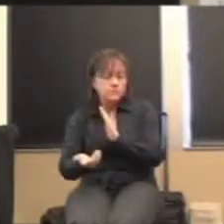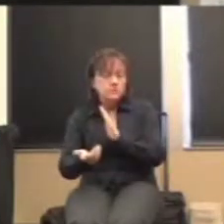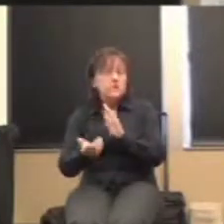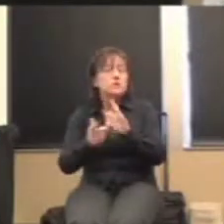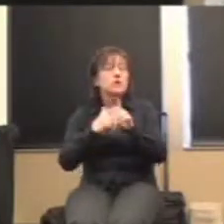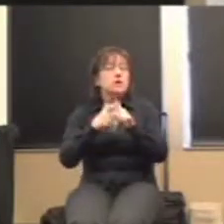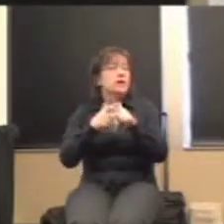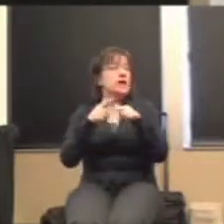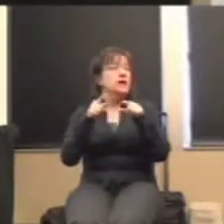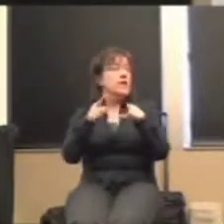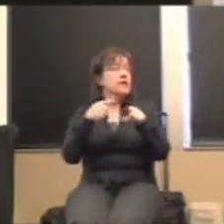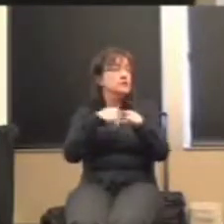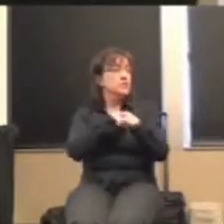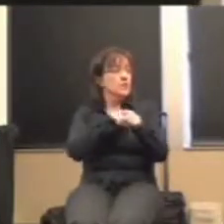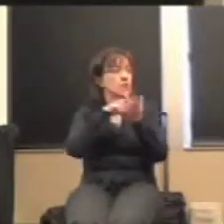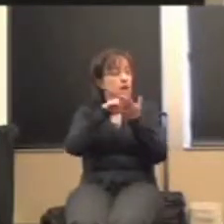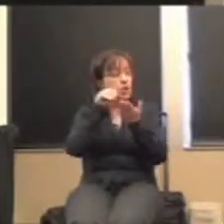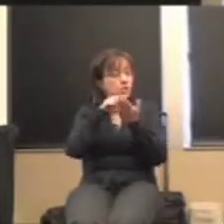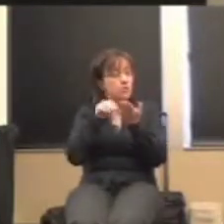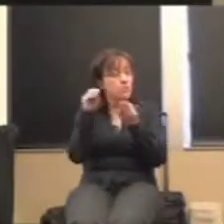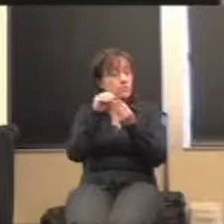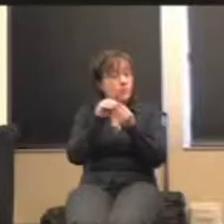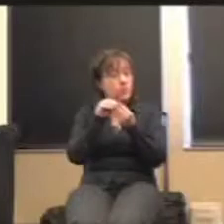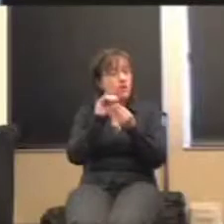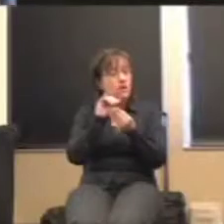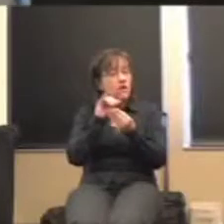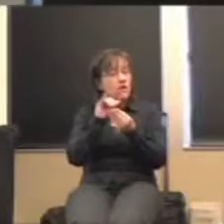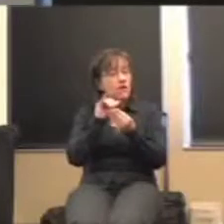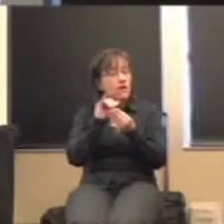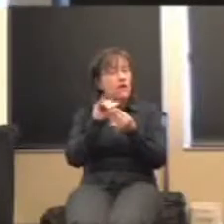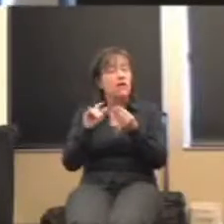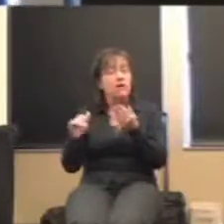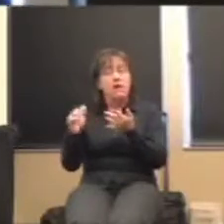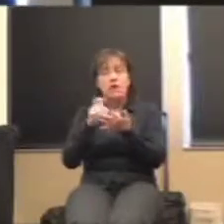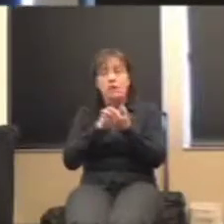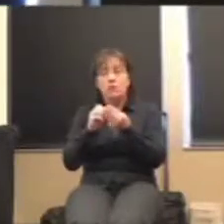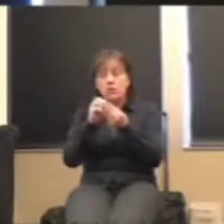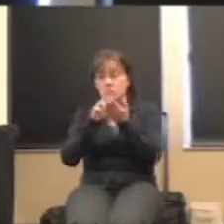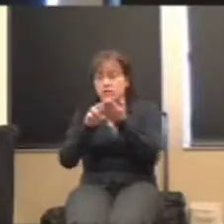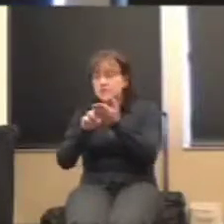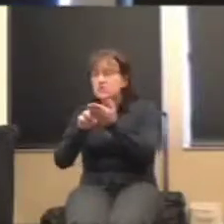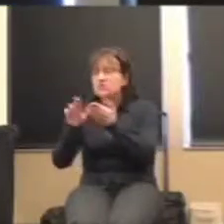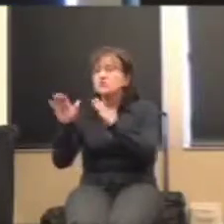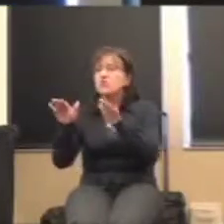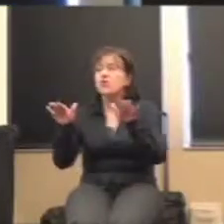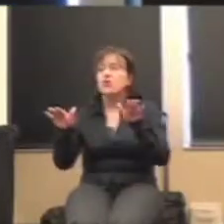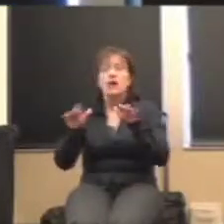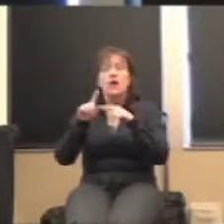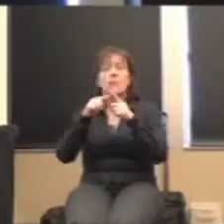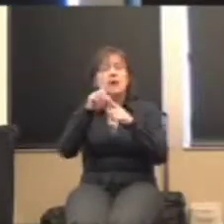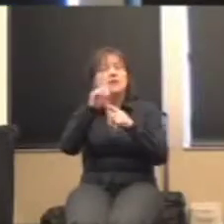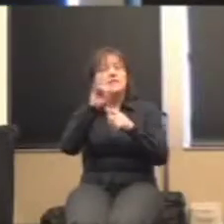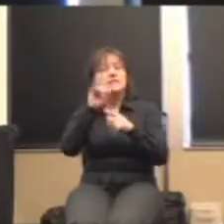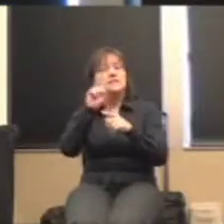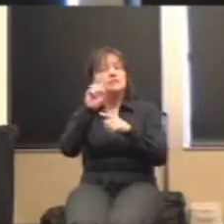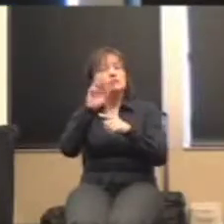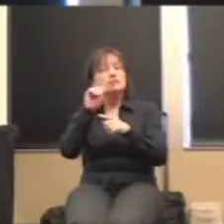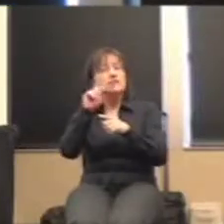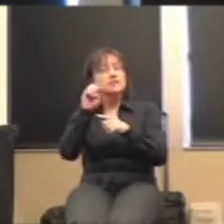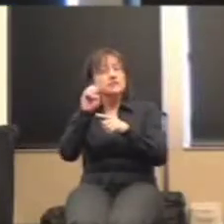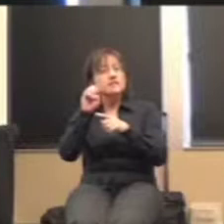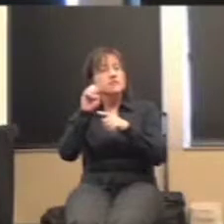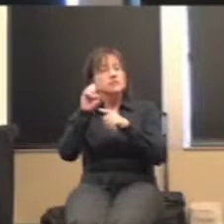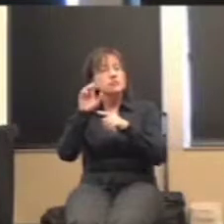as we learned more and we got more research around the field of discrete trial instruction and systematic